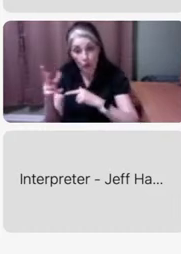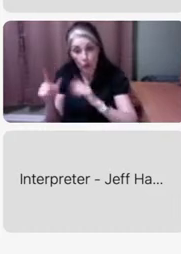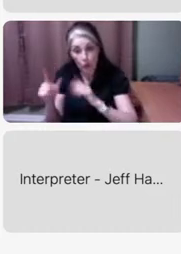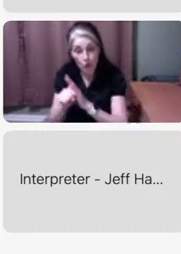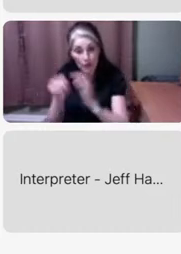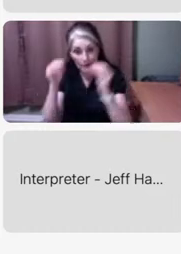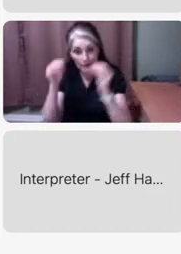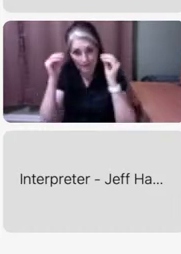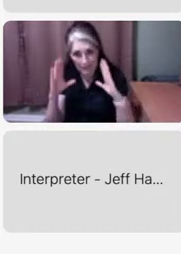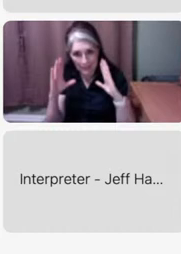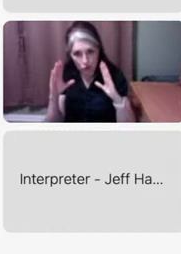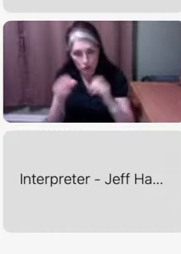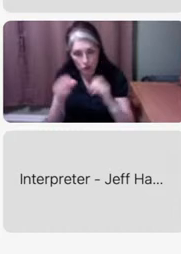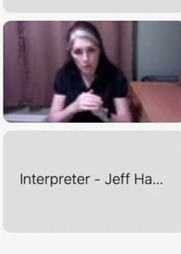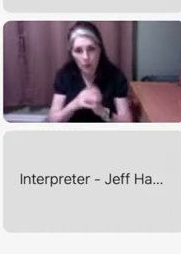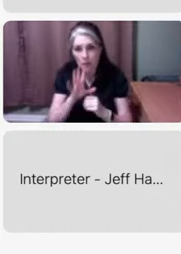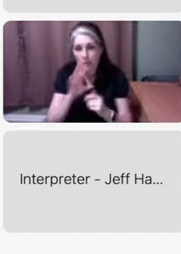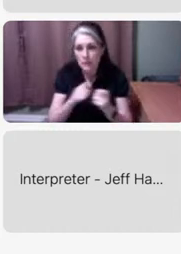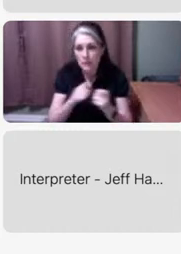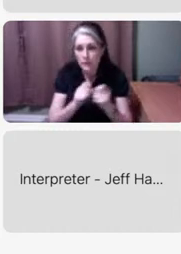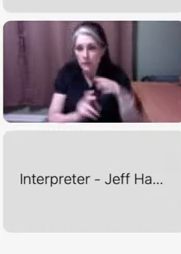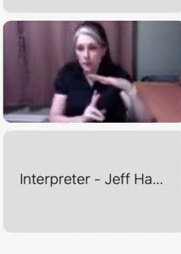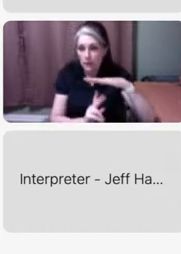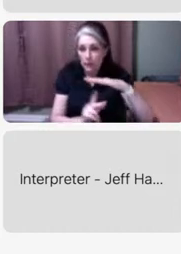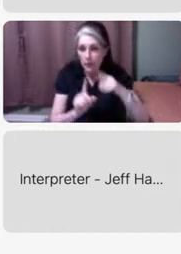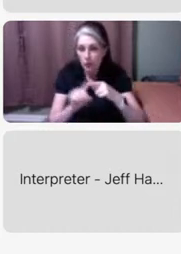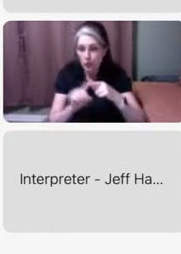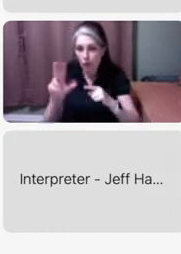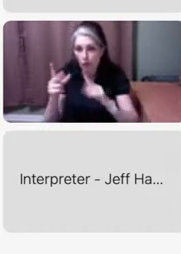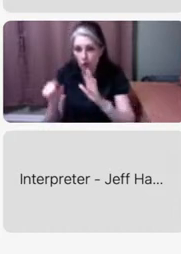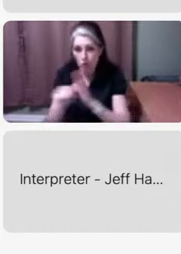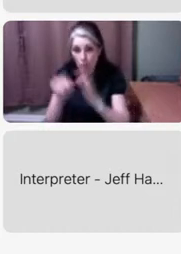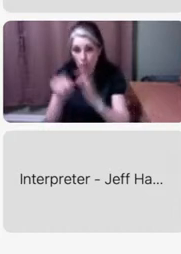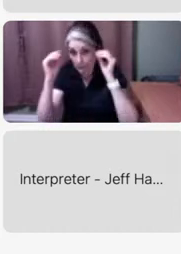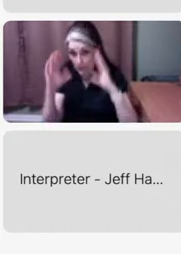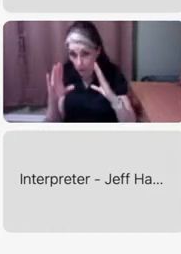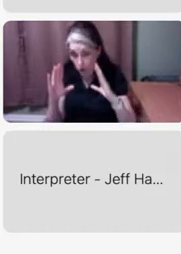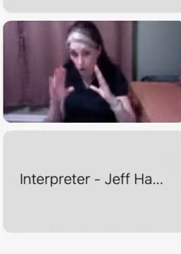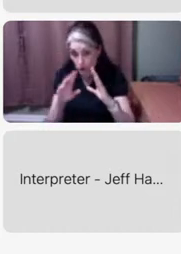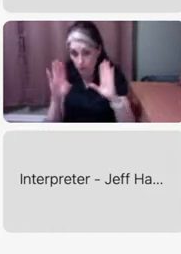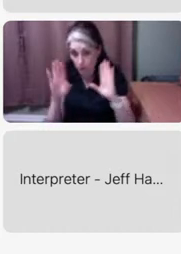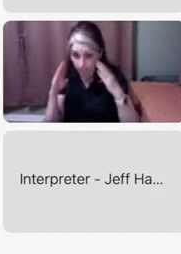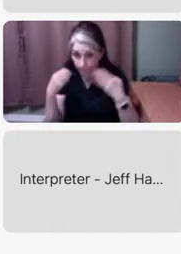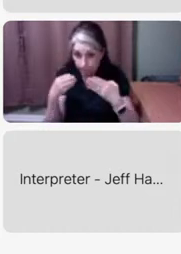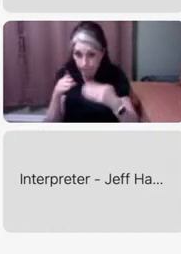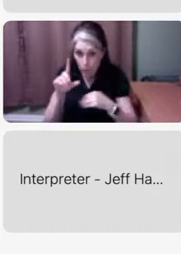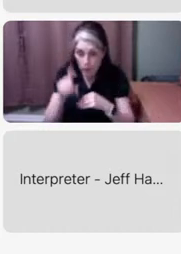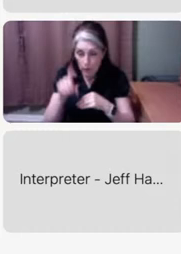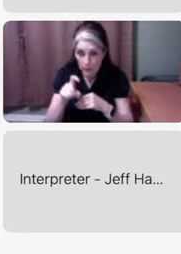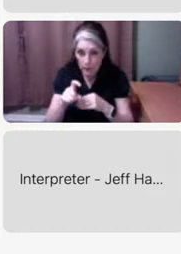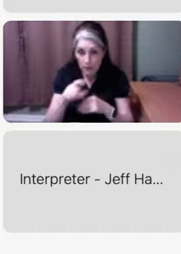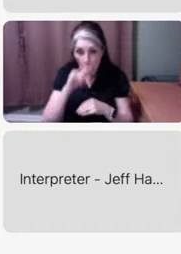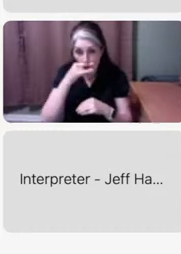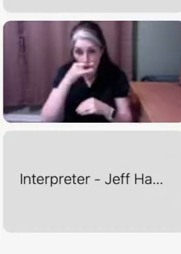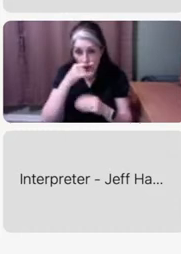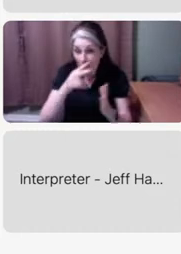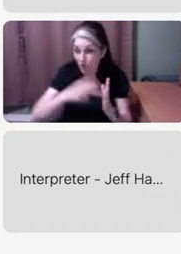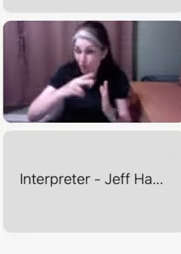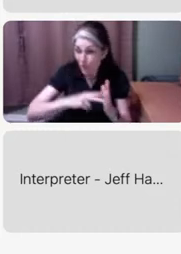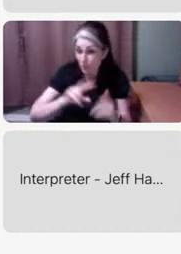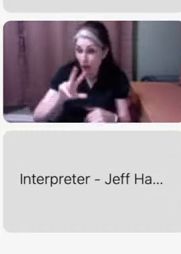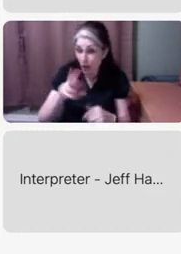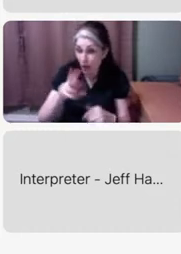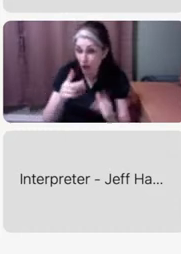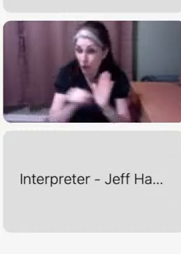specifically k3 um you know just because we need to get our kiddos reading by the third grade um